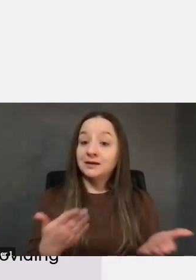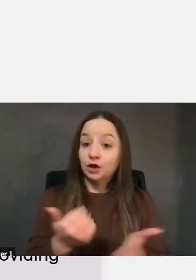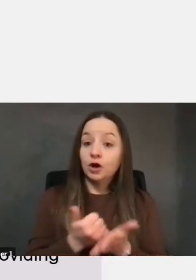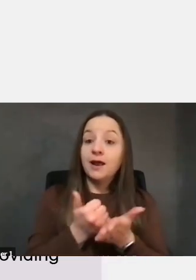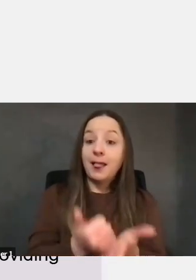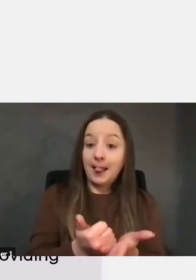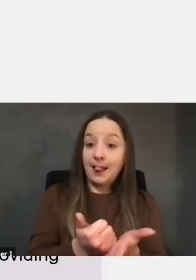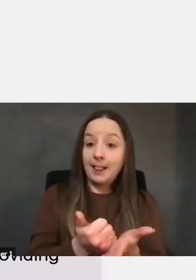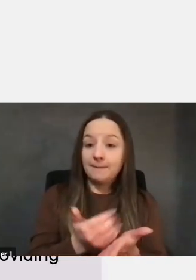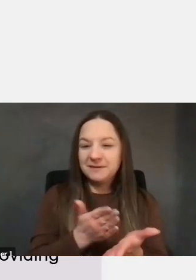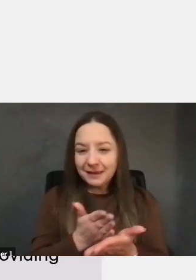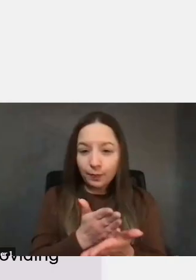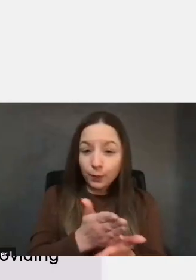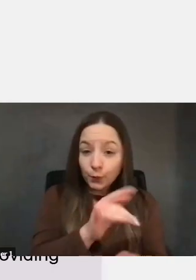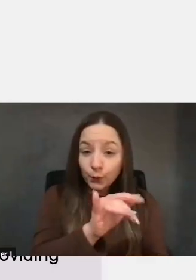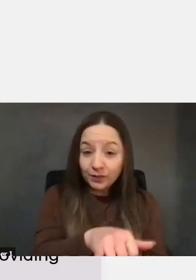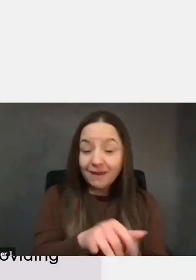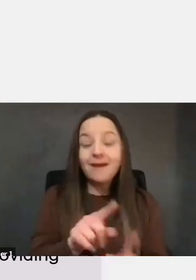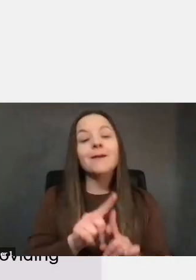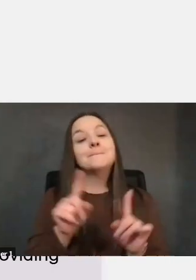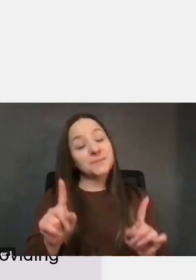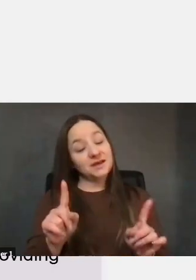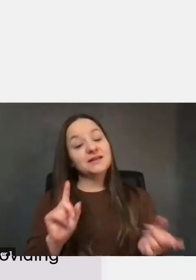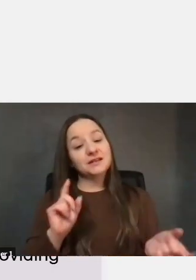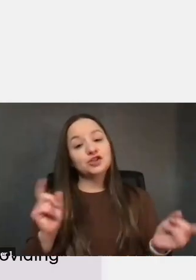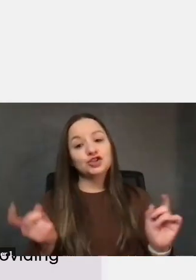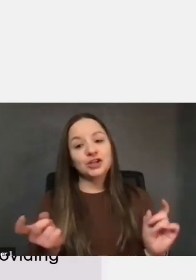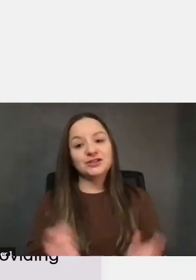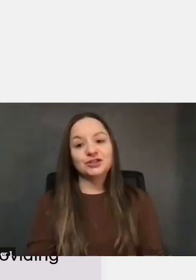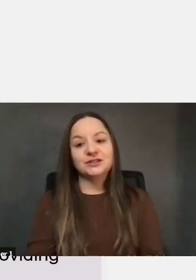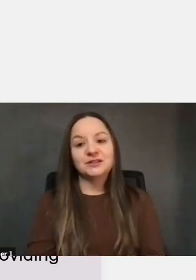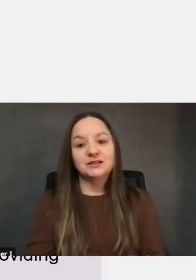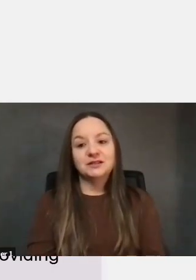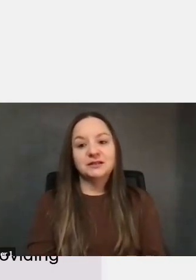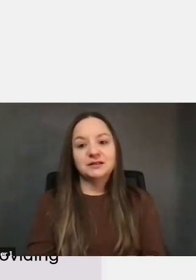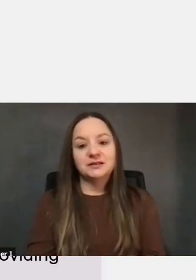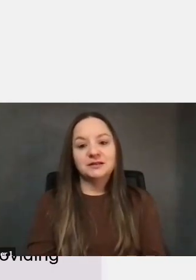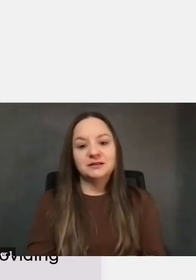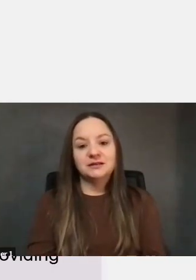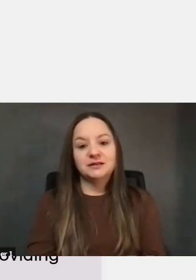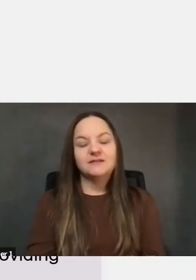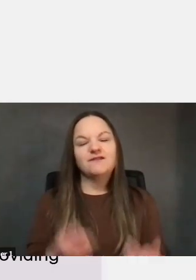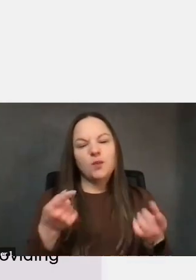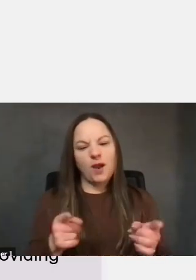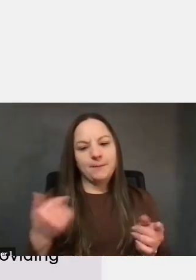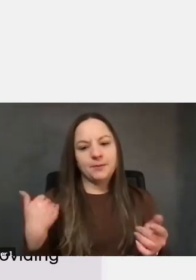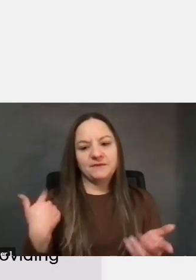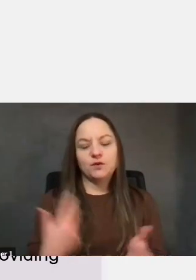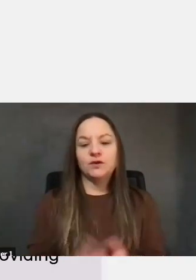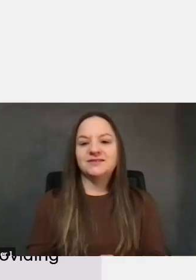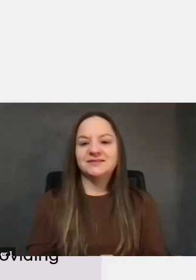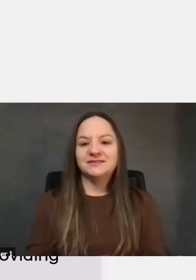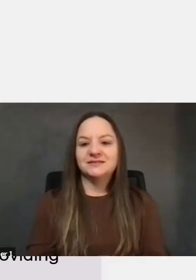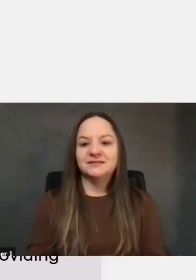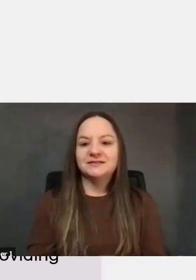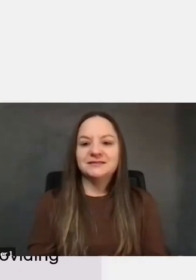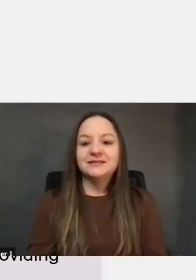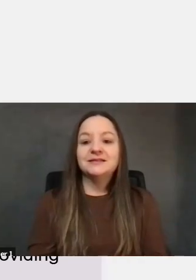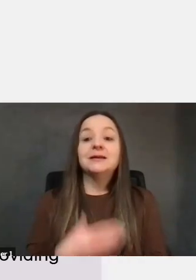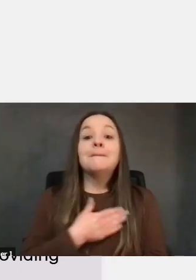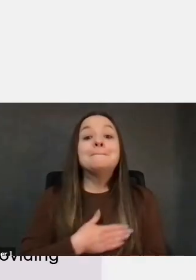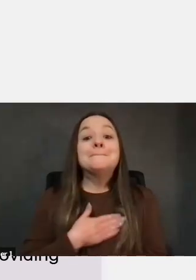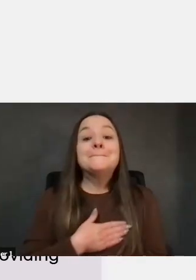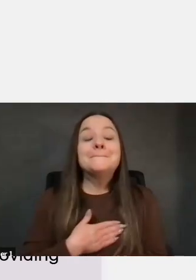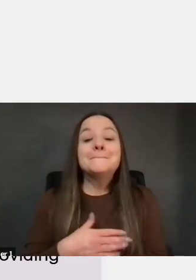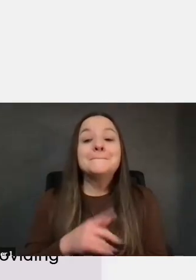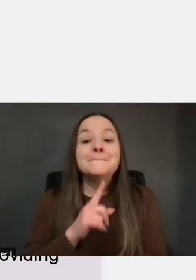you navigate it, but it is a little bit of a change from what happened before from high school. Please make sure